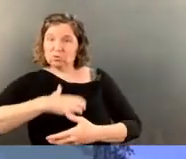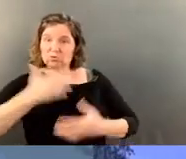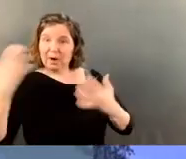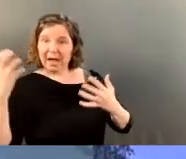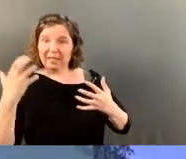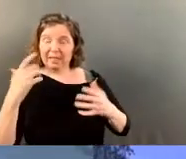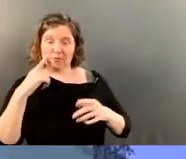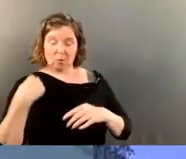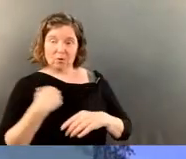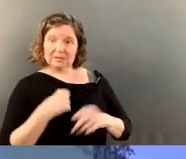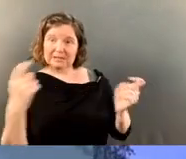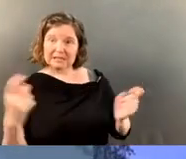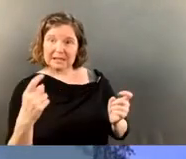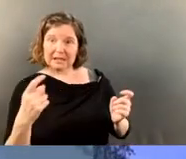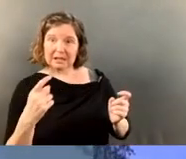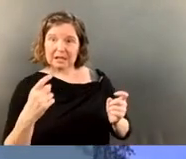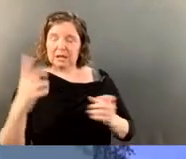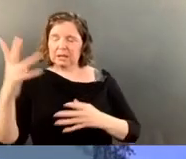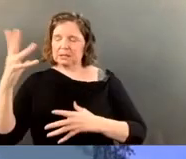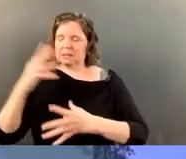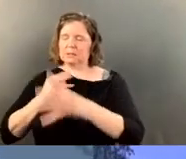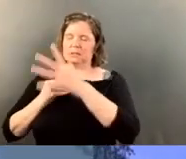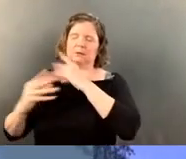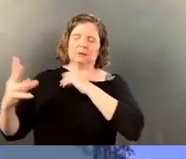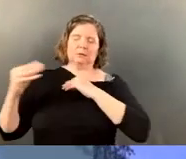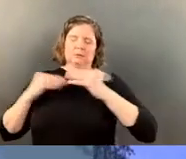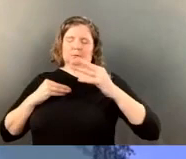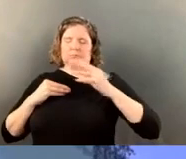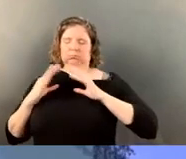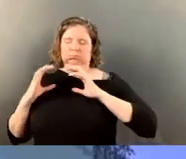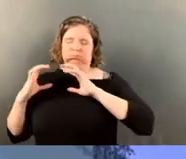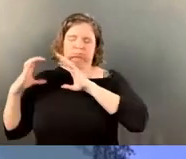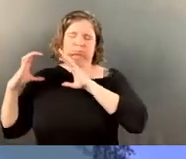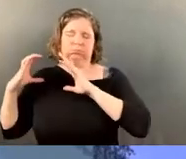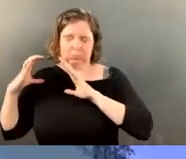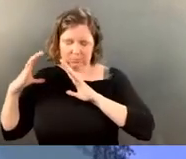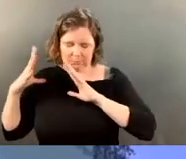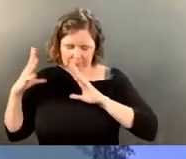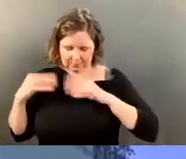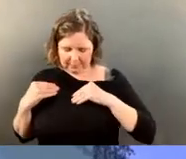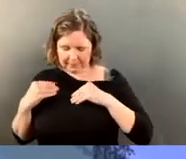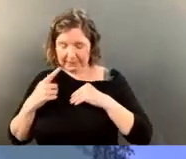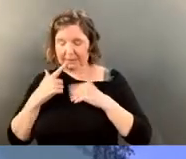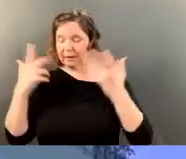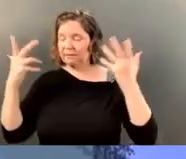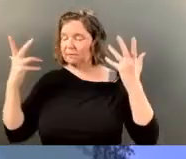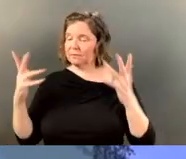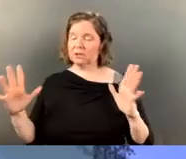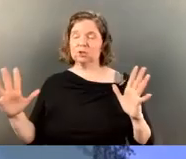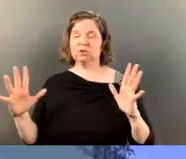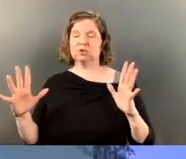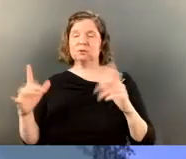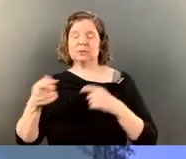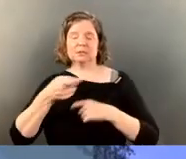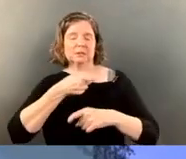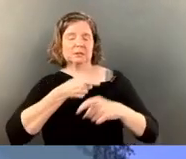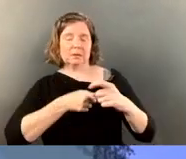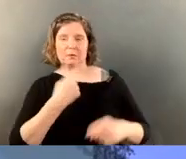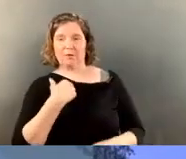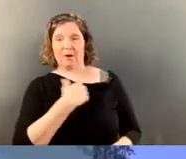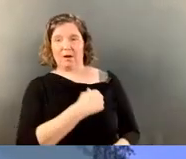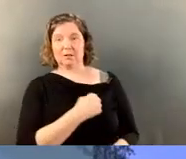is finished. He had done it all for one reason. He had substituted himself on our behalf for one reason. Please hear